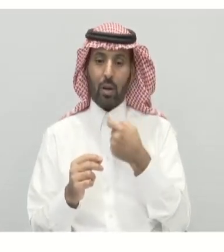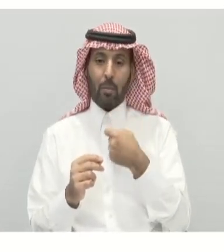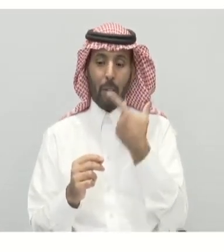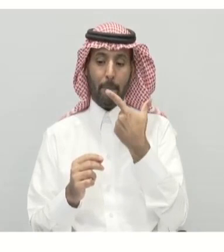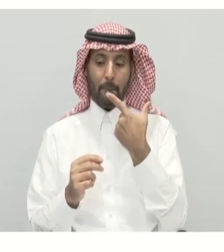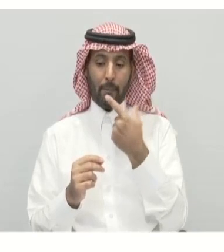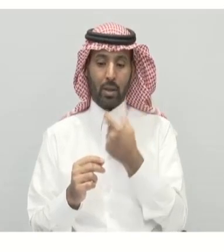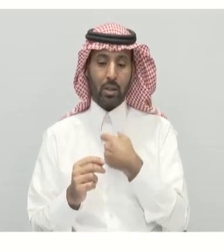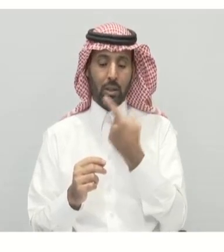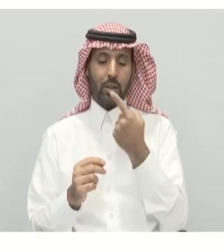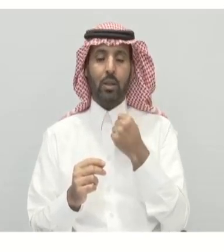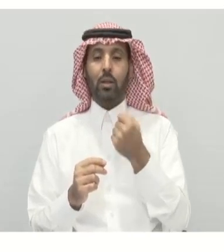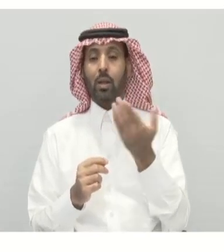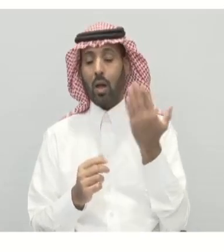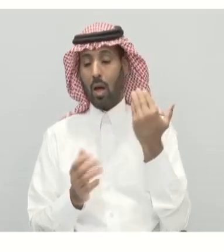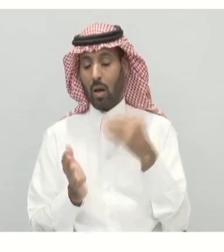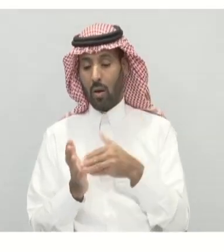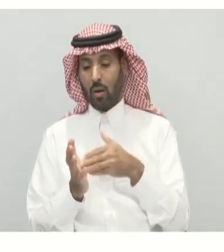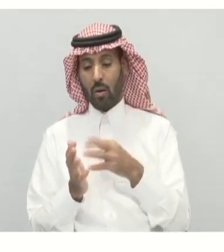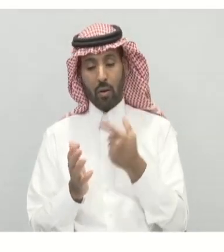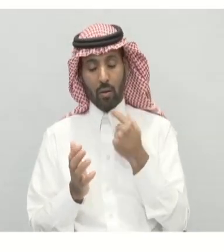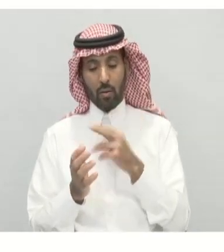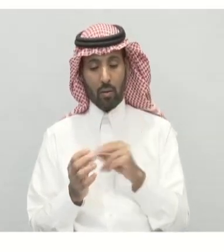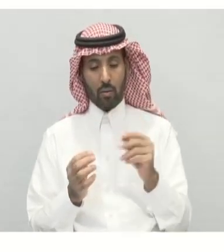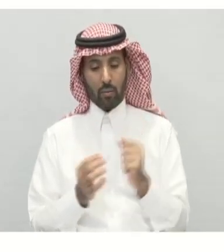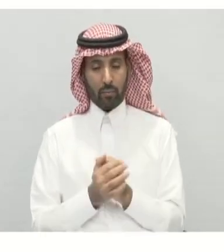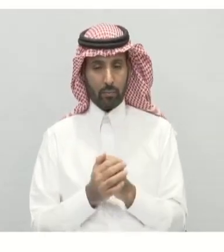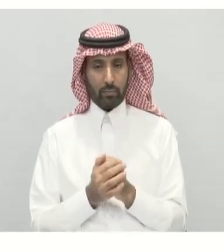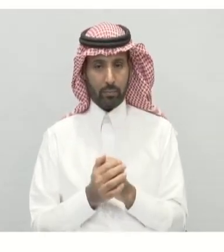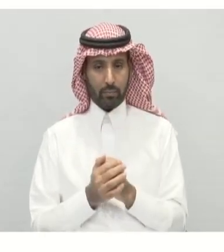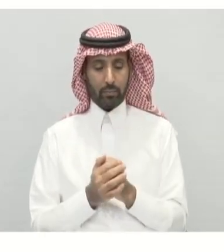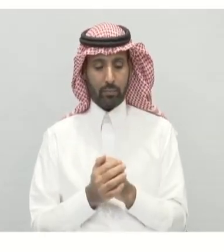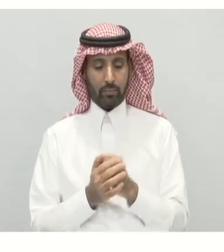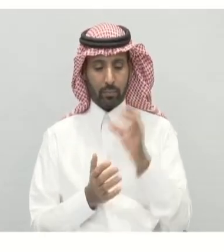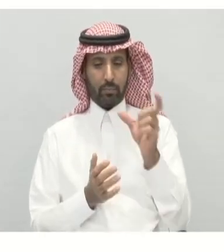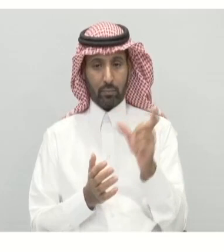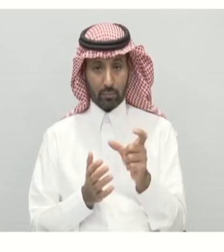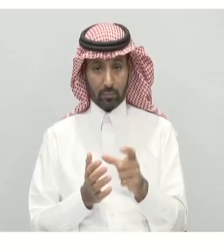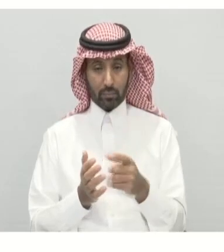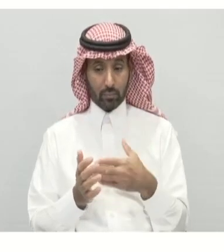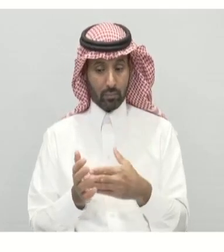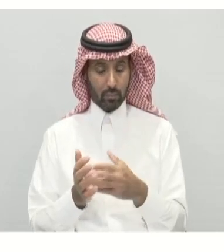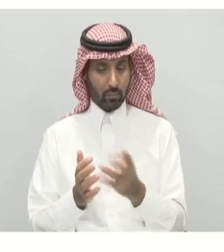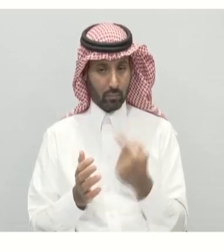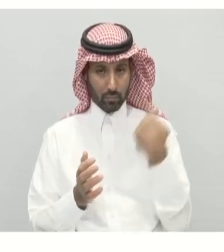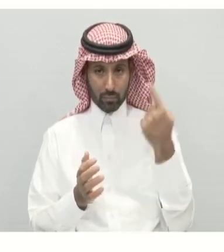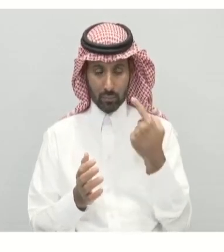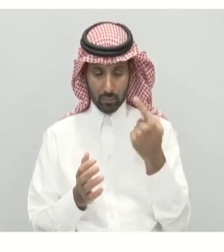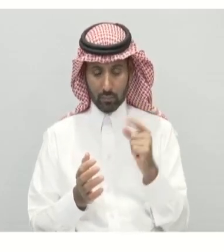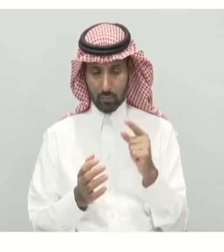like the pass or away, the burn or down, and until the end? Let's listen